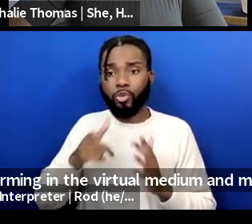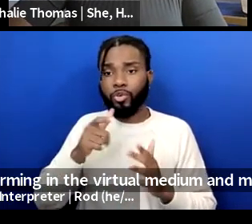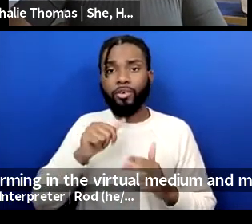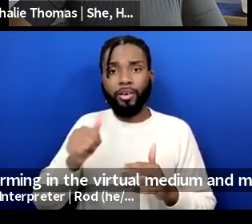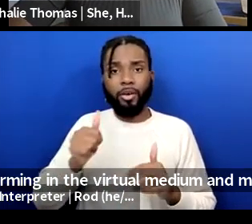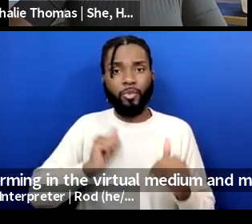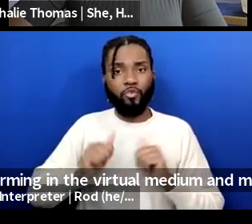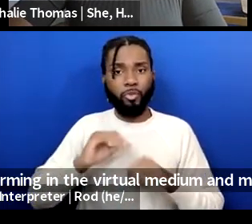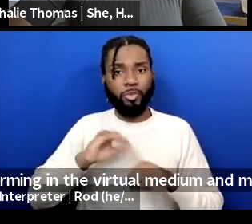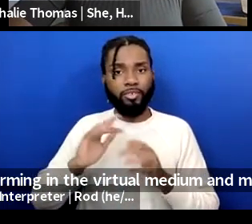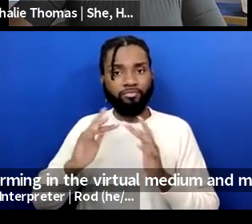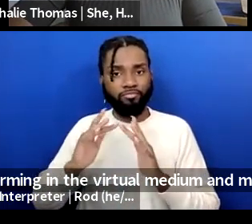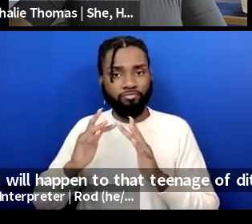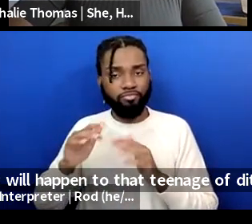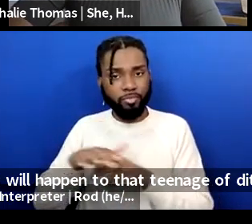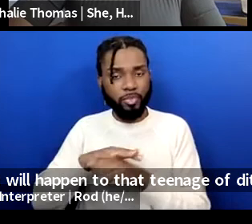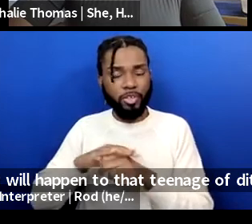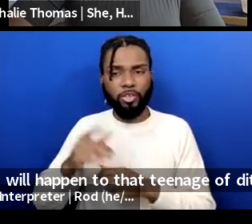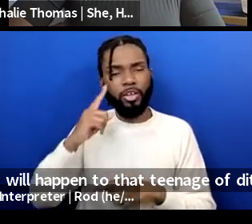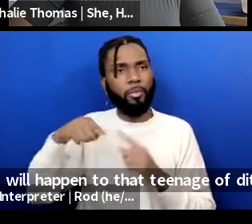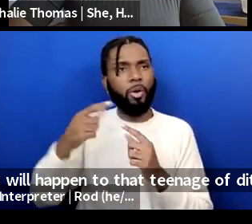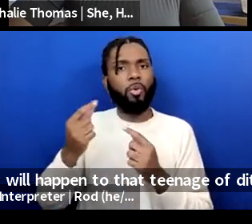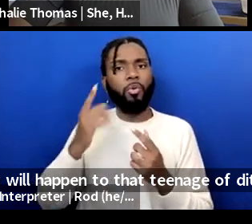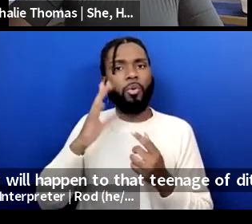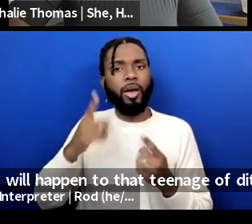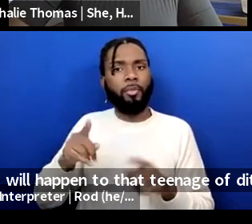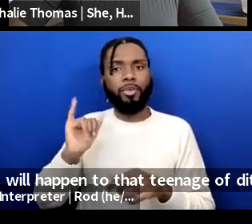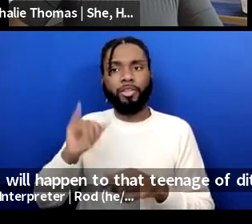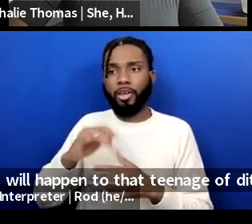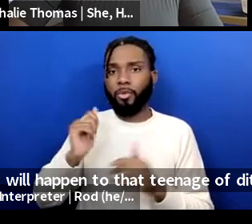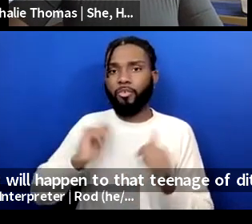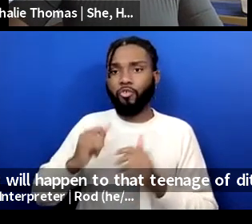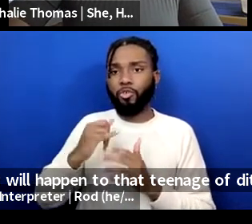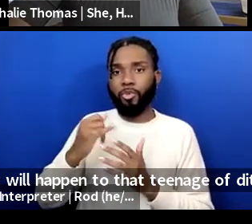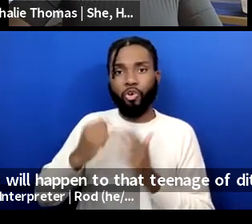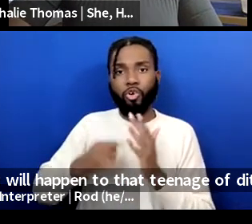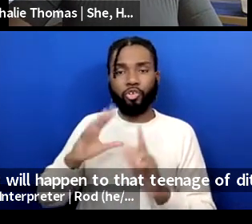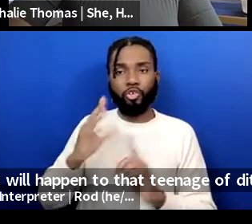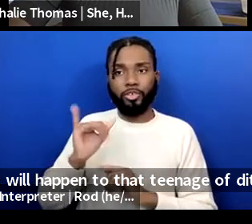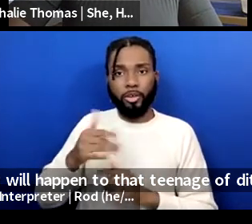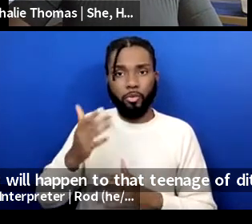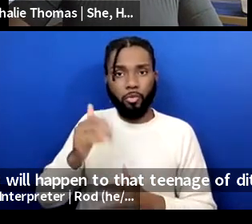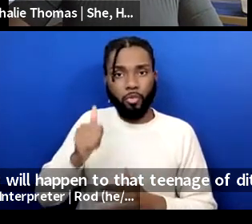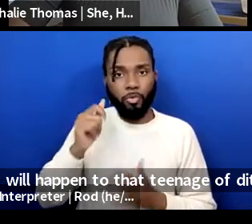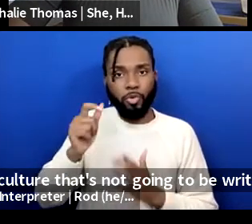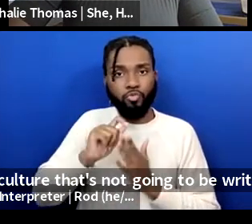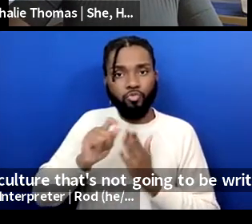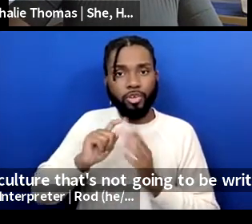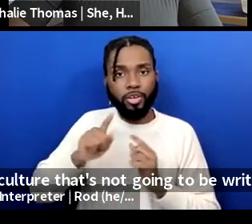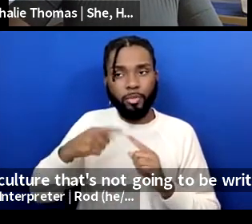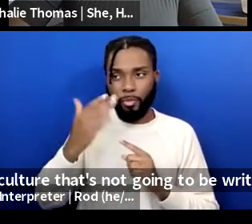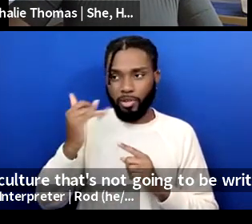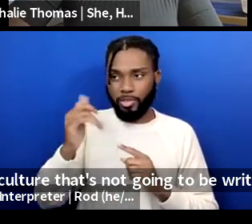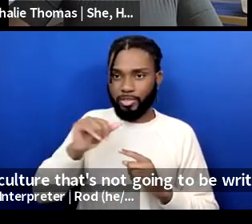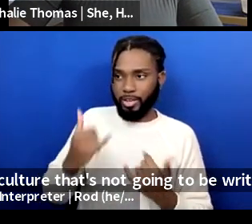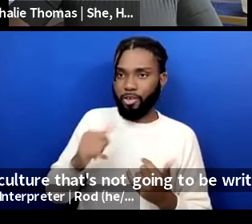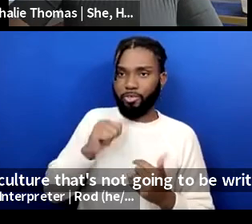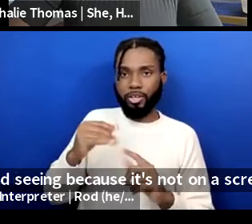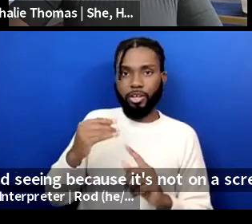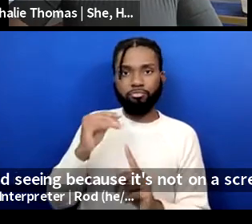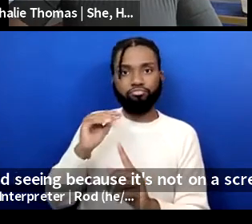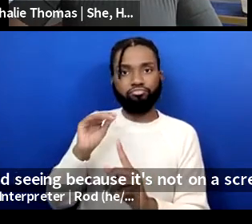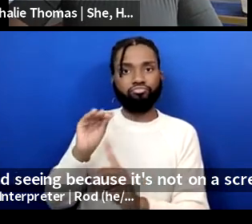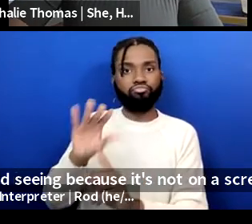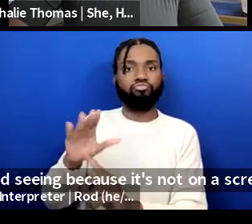lineage of rich performing arts culture that's not going to be written about and seen because it's not on a screen. And